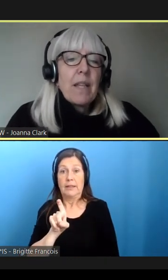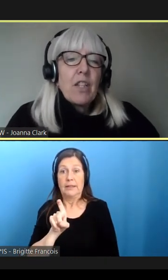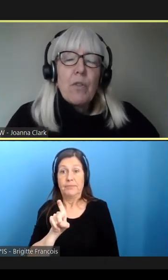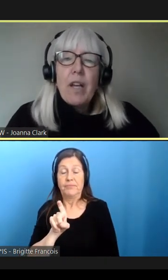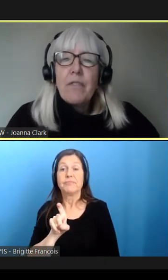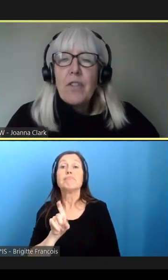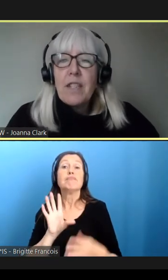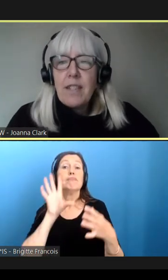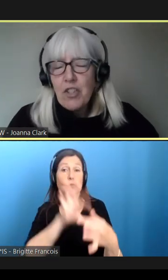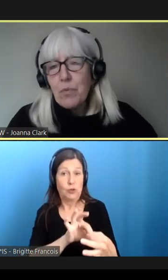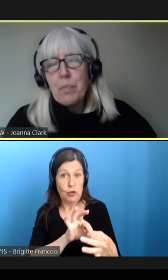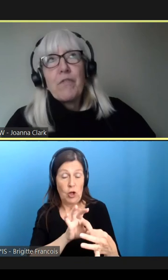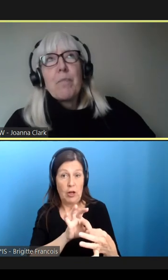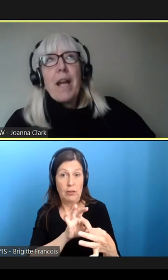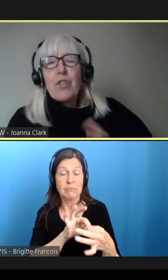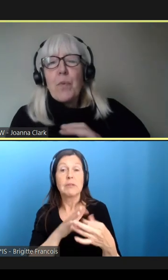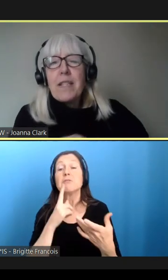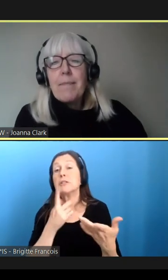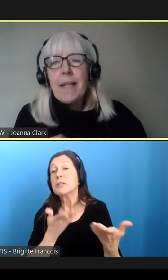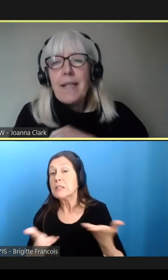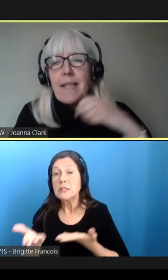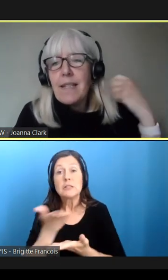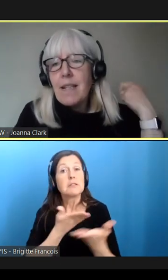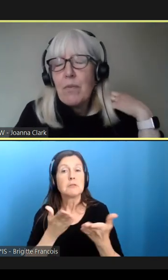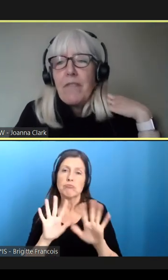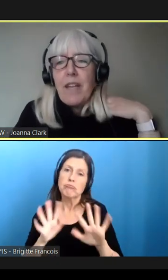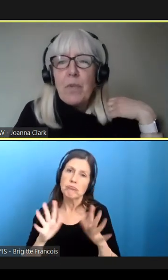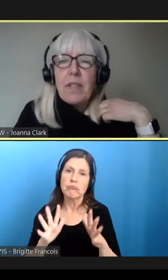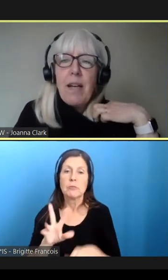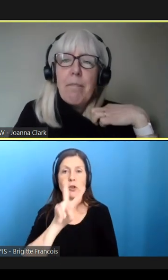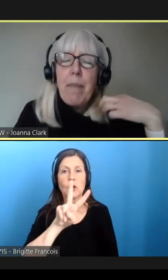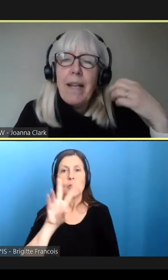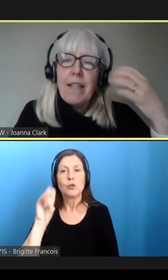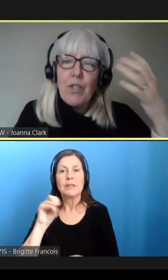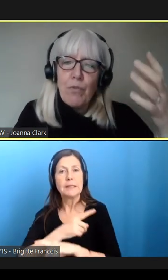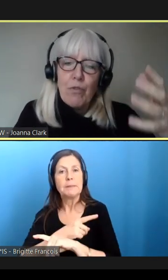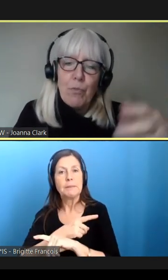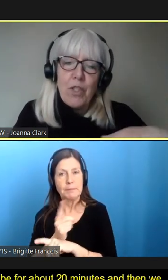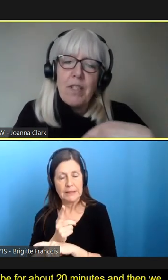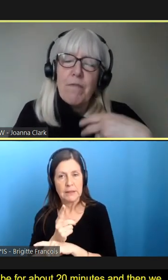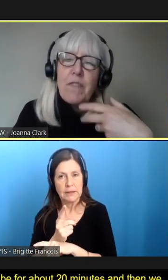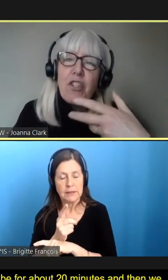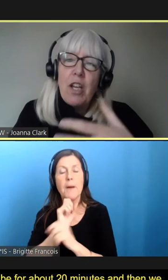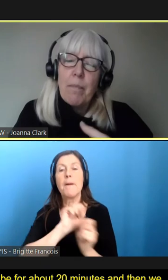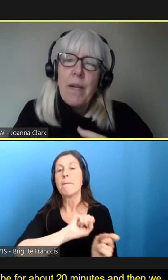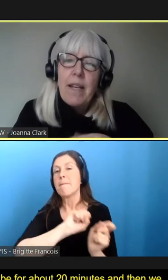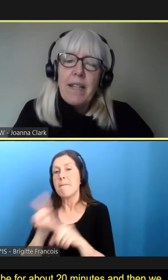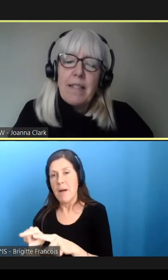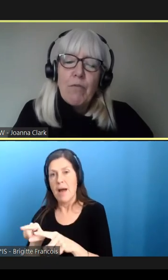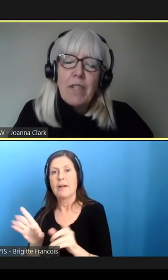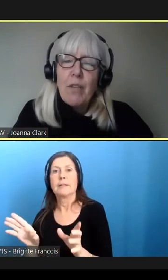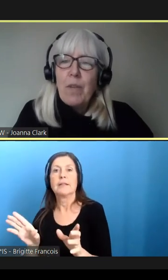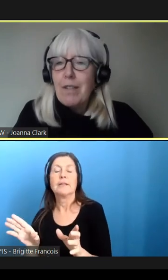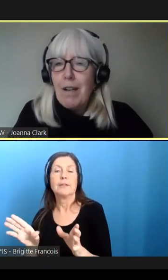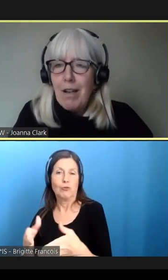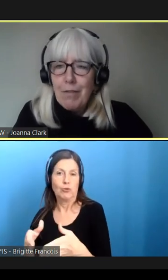And the discussion will be for about 20 minutes, and then we'll come back into a group just to finish up. It's